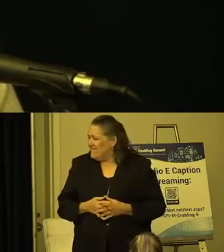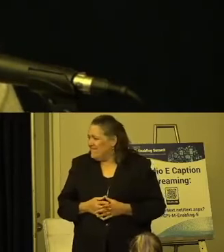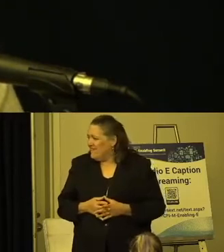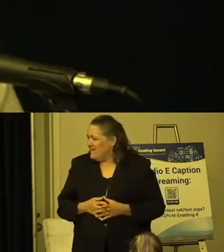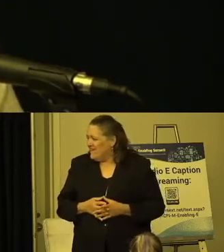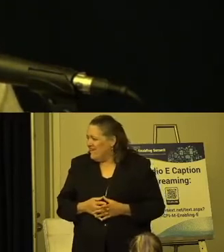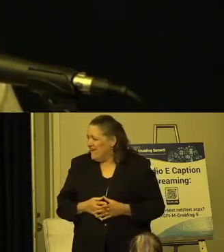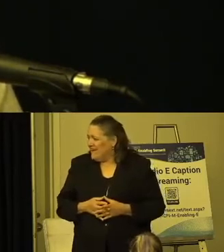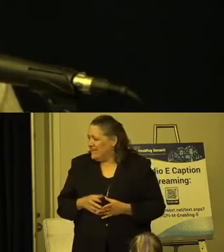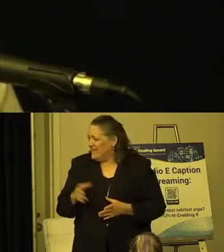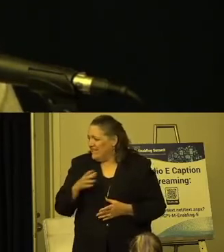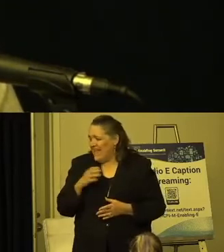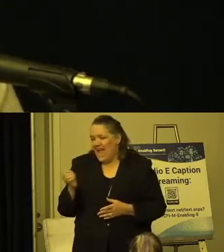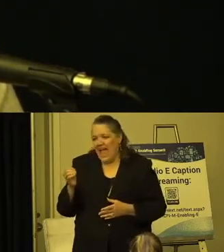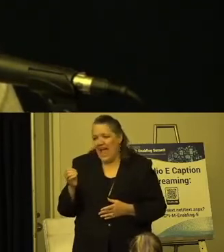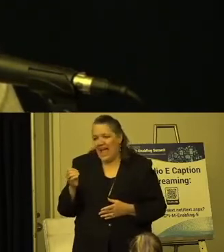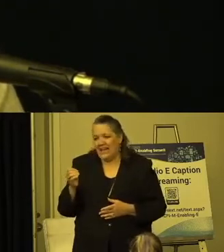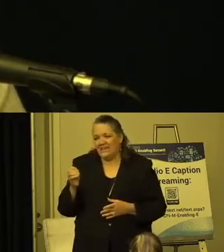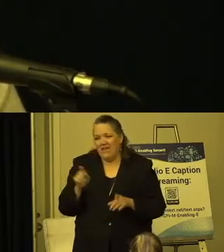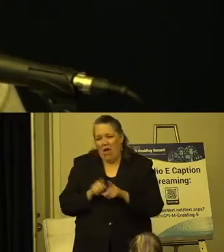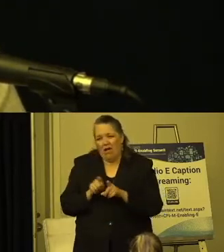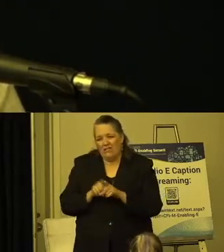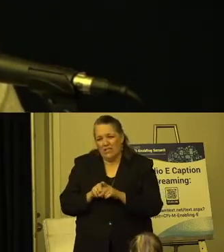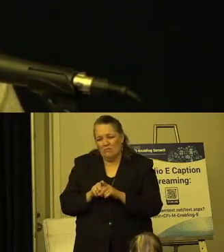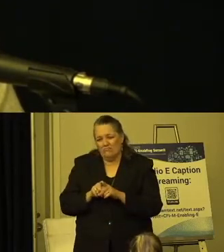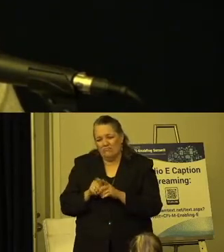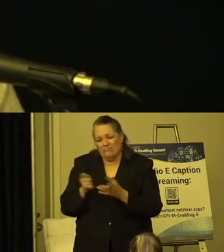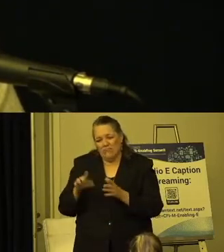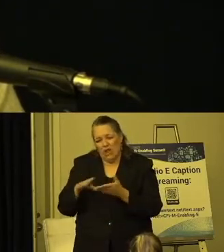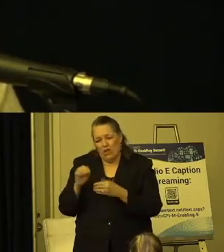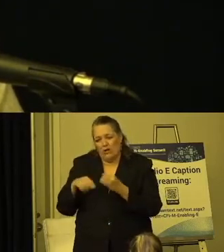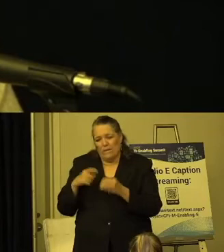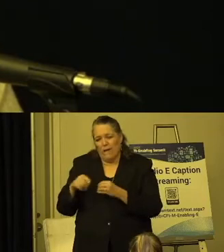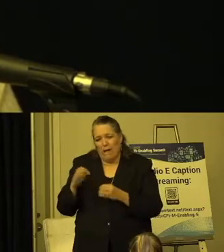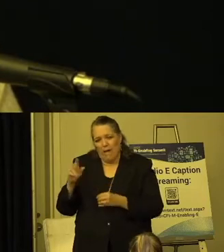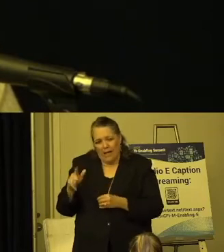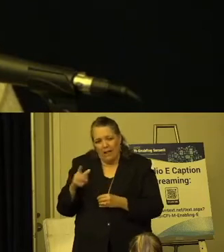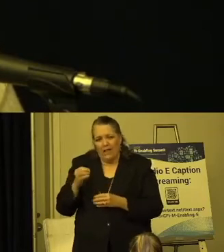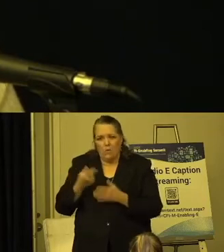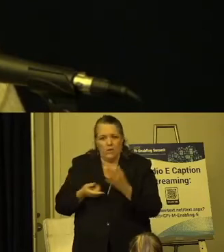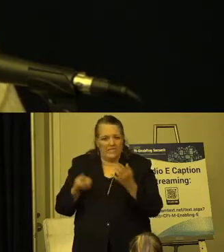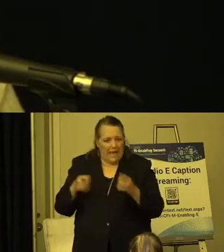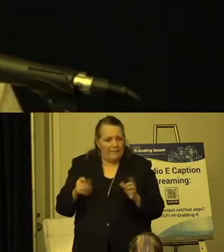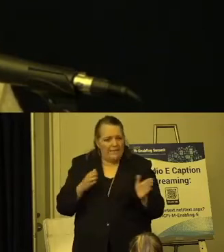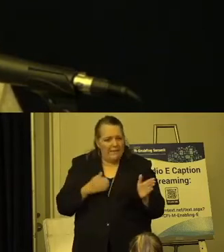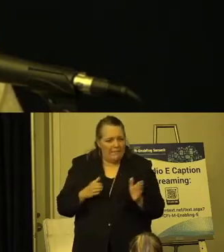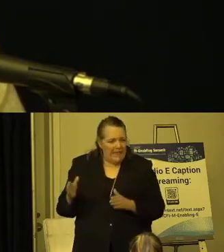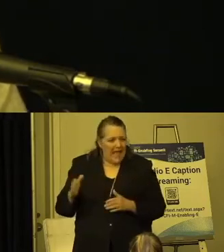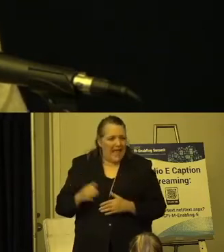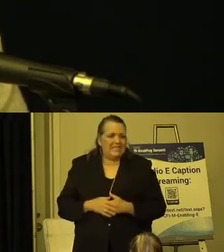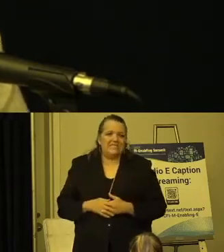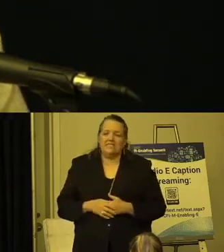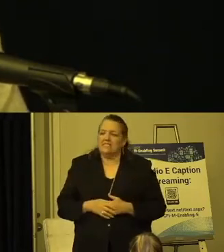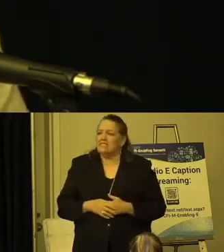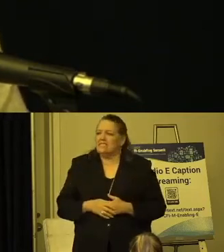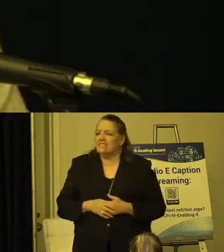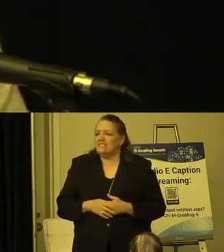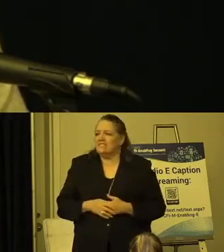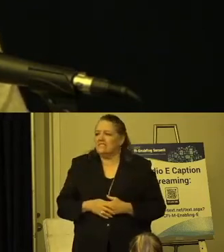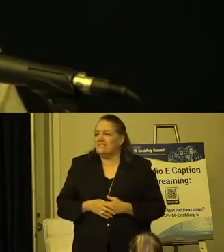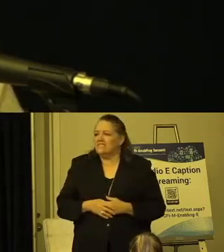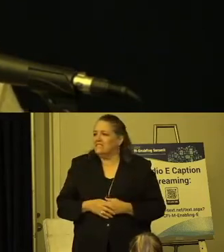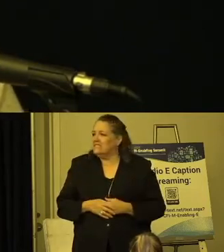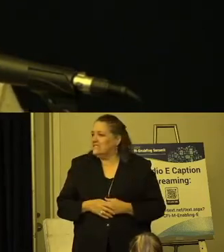But also reflect a bit on Michael and learn about what's happening, what are the plans, the transitions plans in the coming